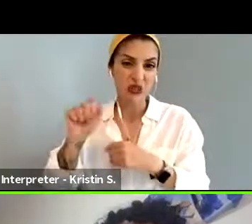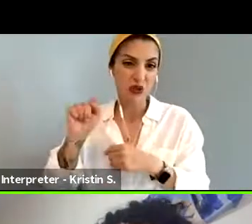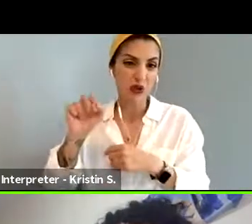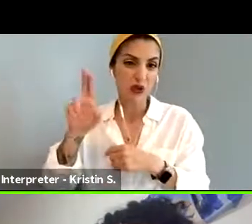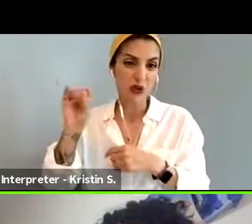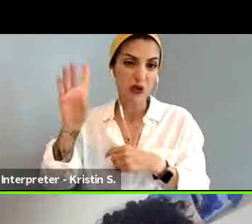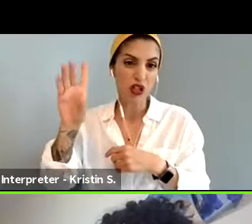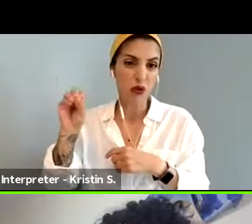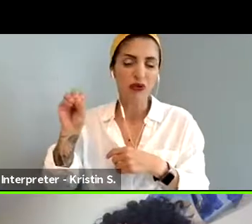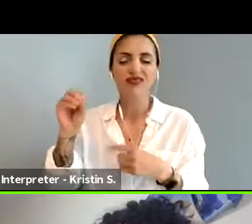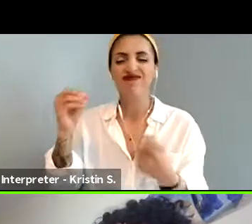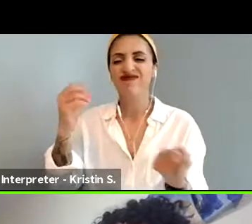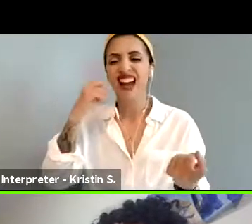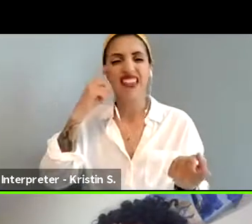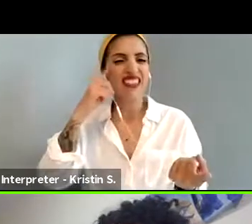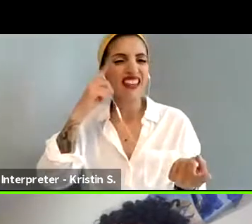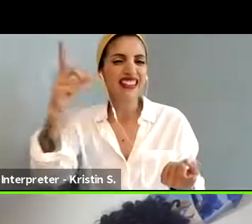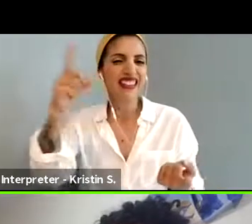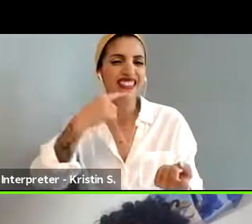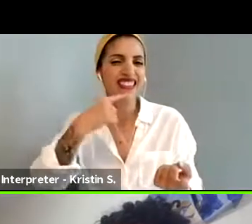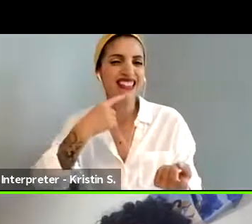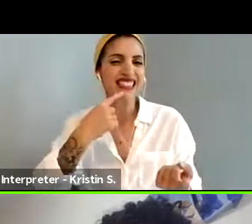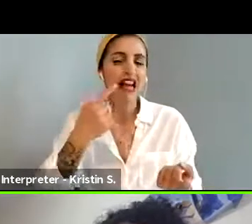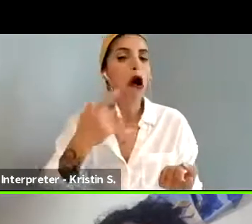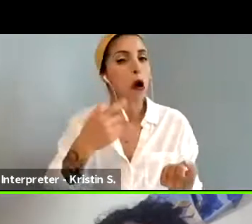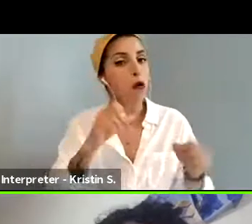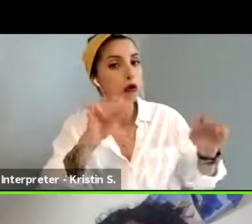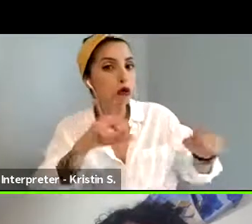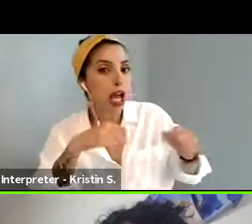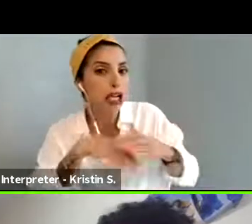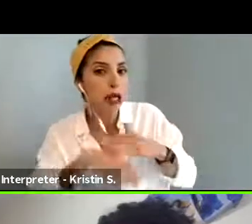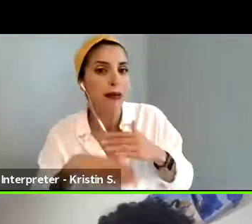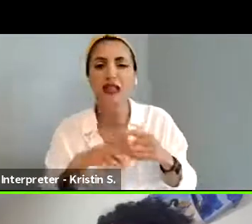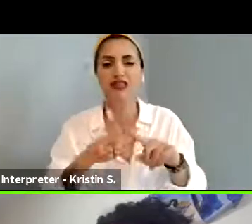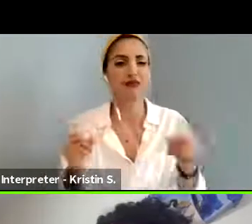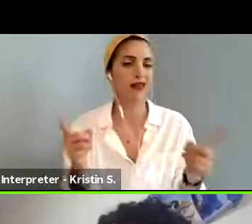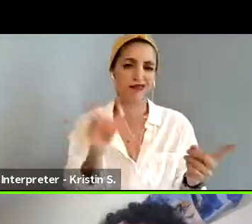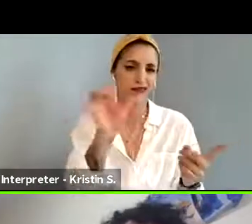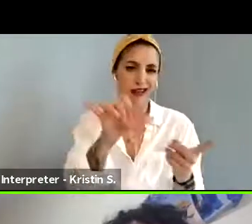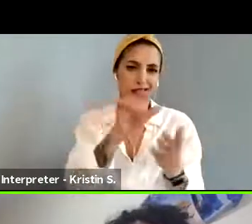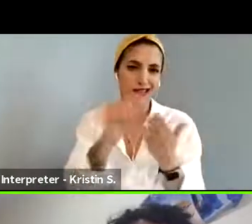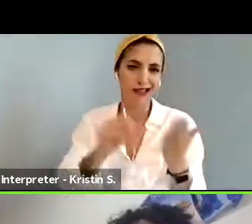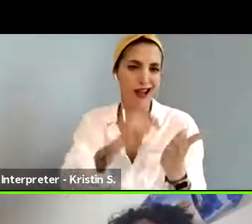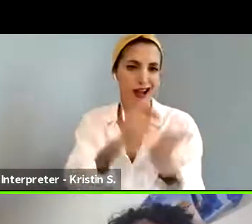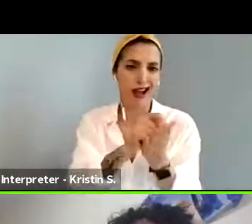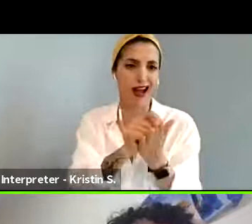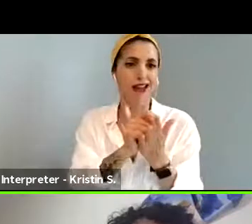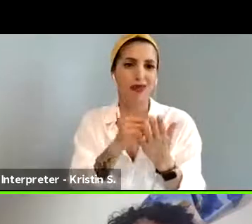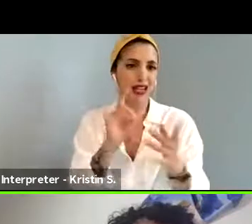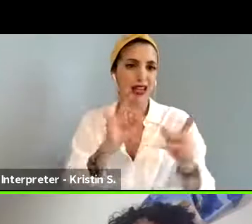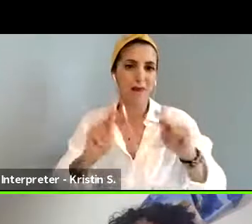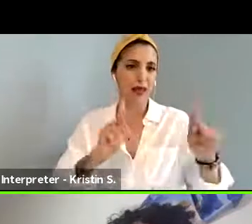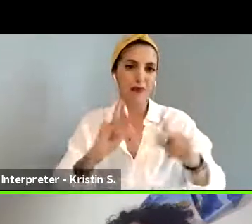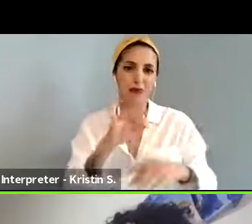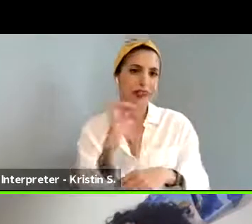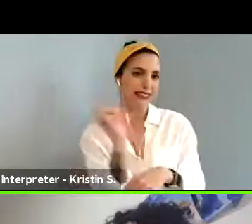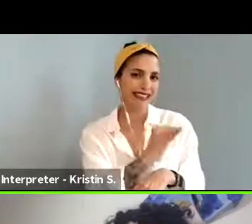said that we could still go in there, but people were freaked out. Like, we weren't leaving our homes. So my bedroom